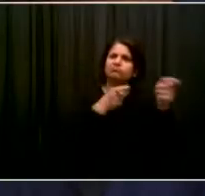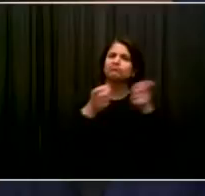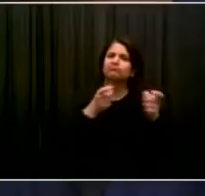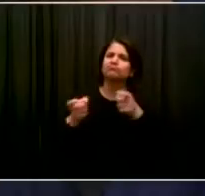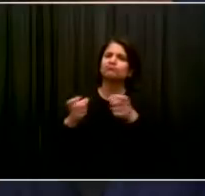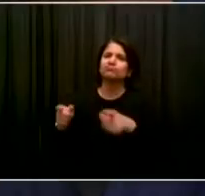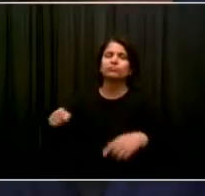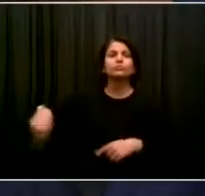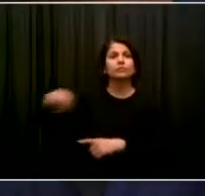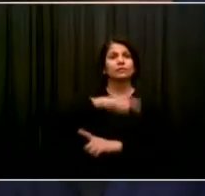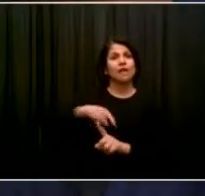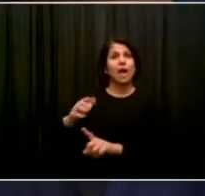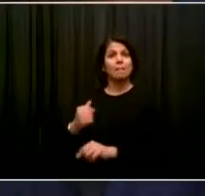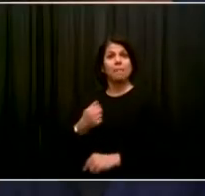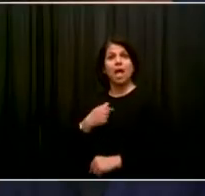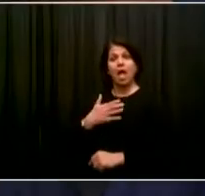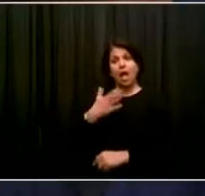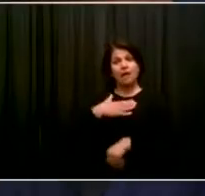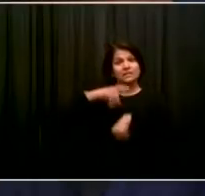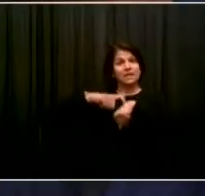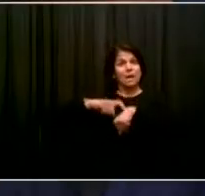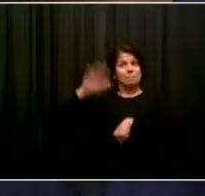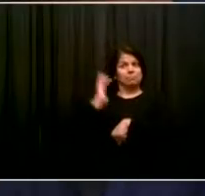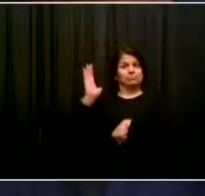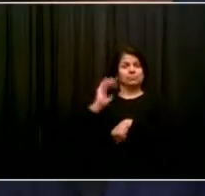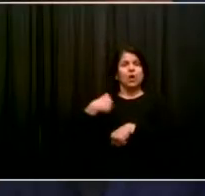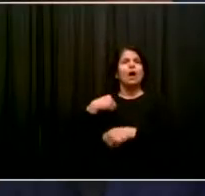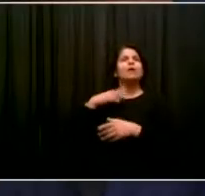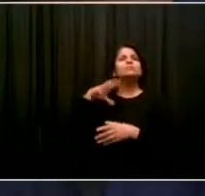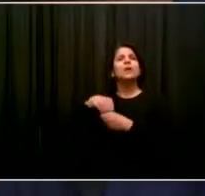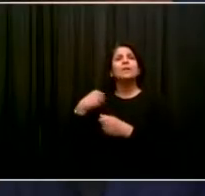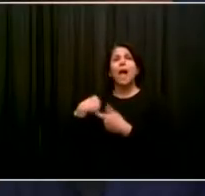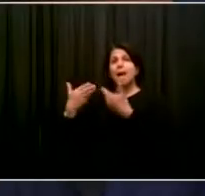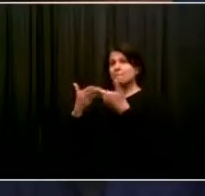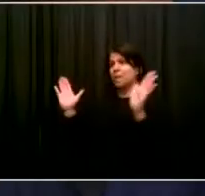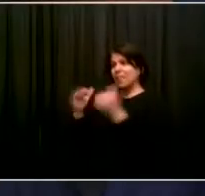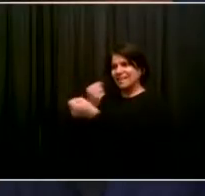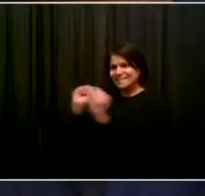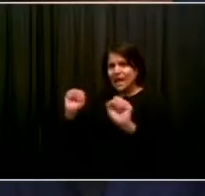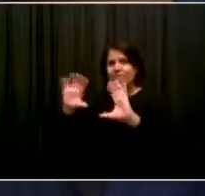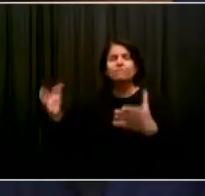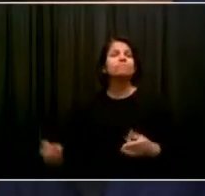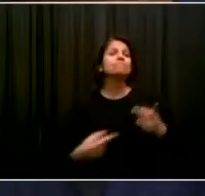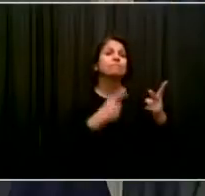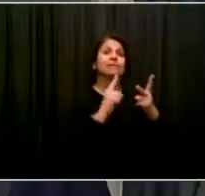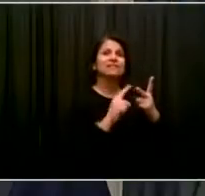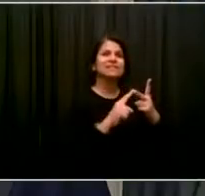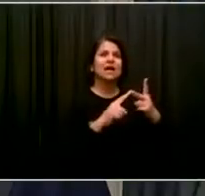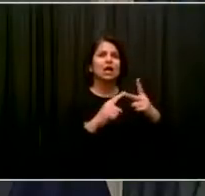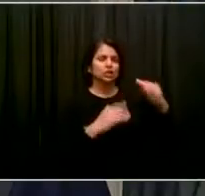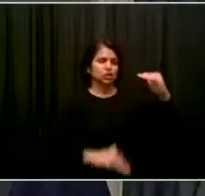and Phil is the best person in that area to do so, and I'm happy that I made that appointment. Thank you all. Thanks. We got to get going.